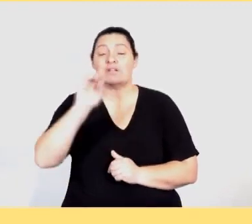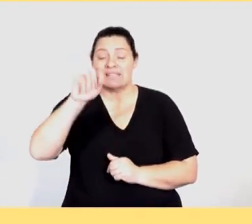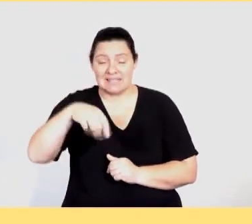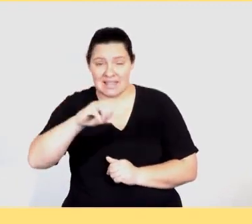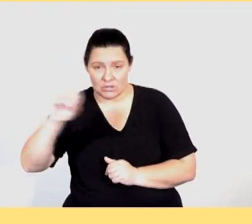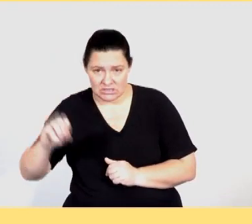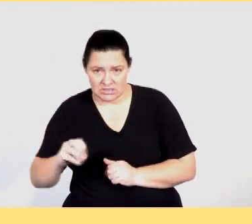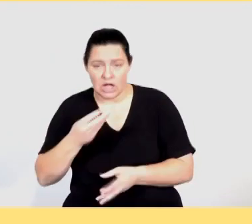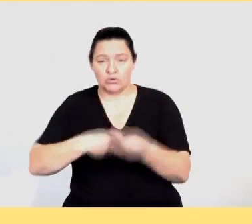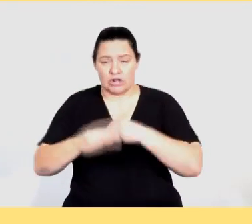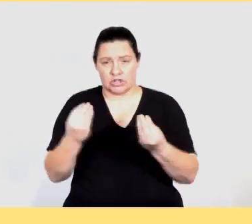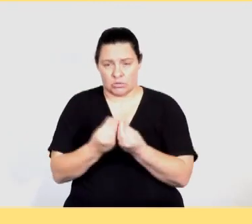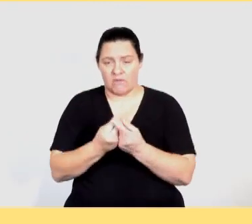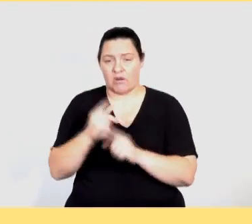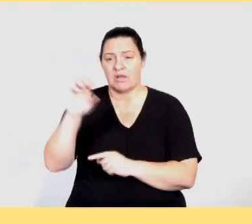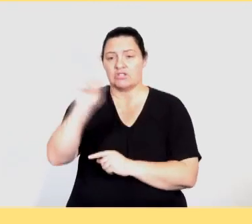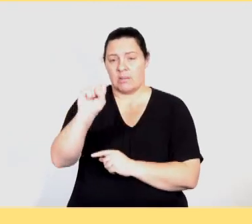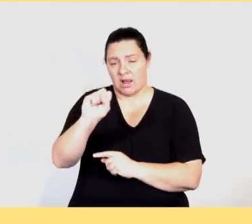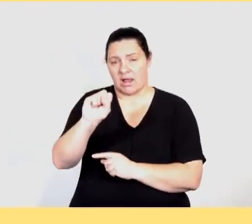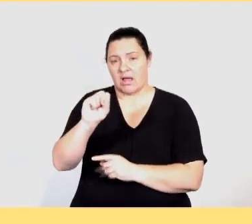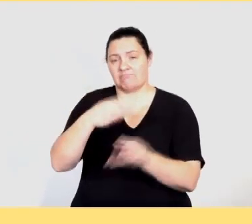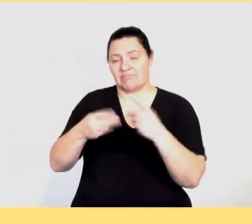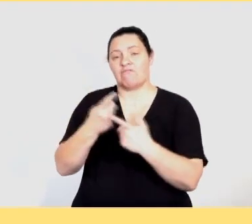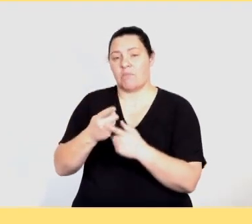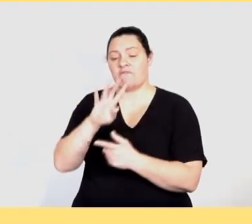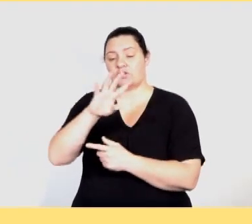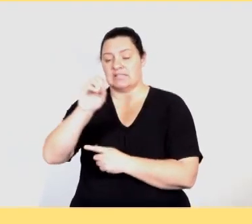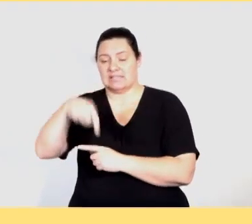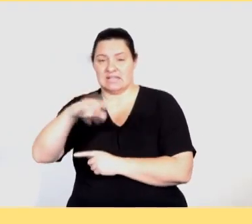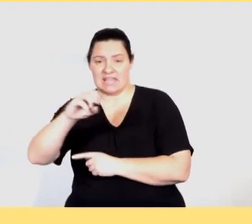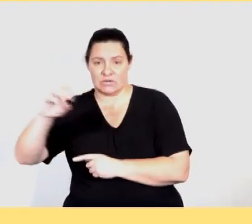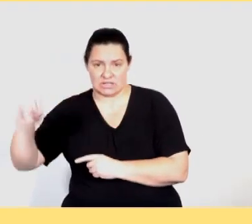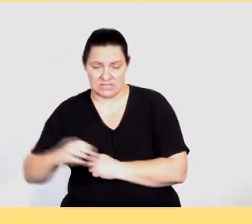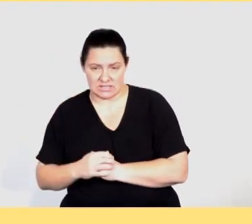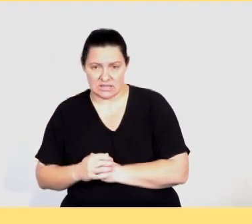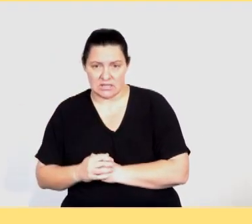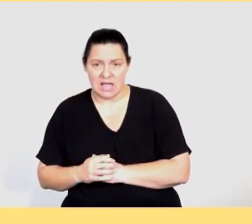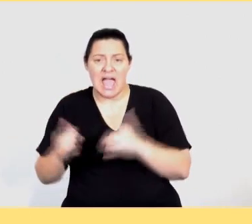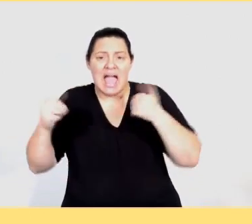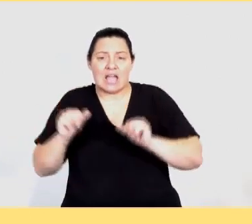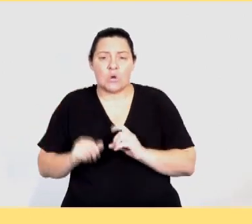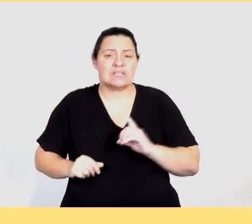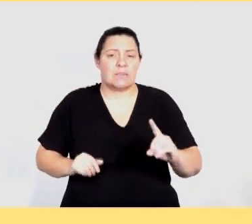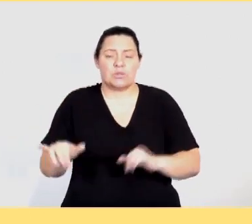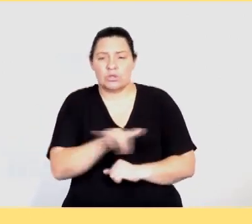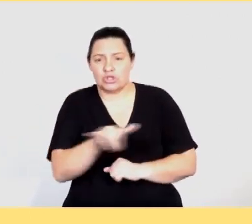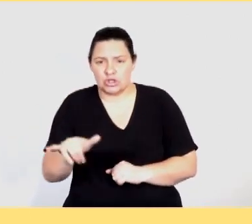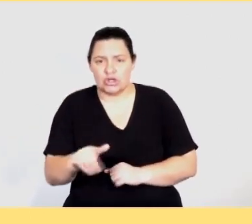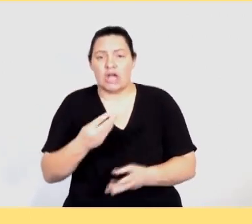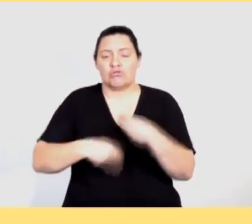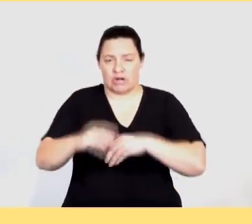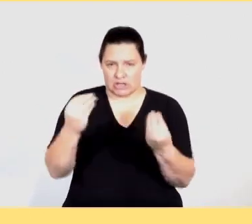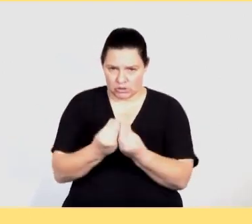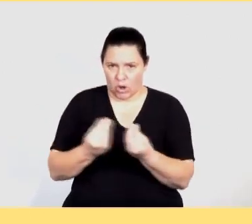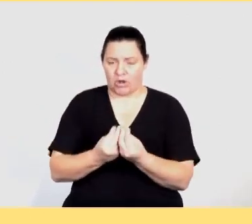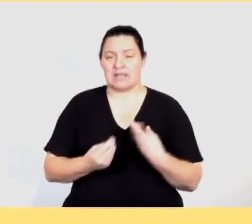40,000 rather. We bought trading stock from Shabalala Traders for 40,000. Which account do we debit? We debit